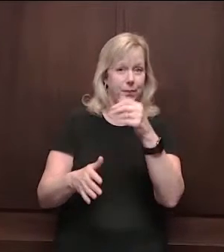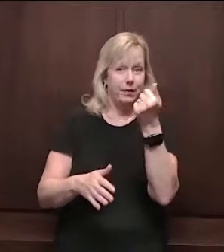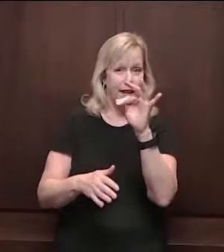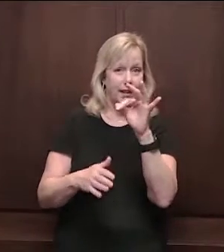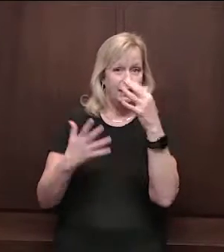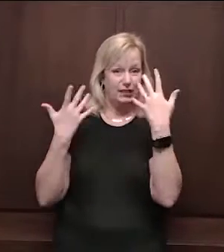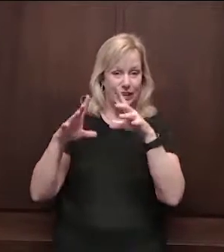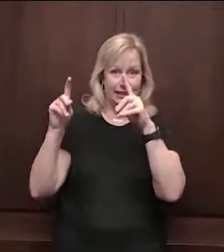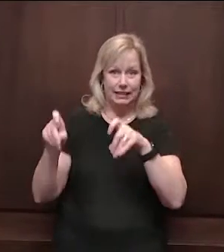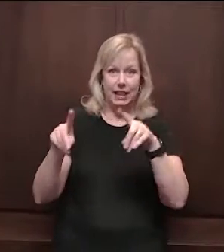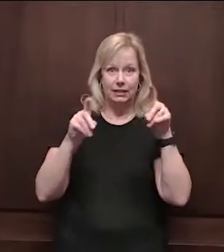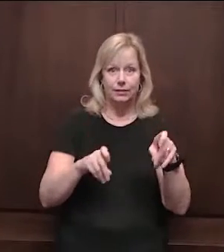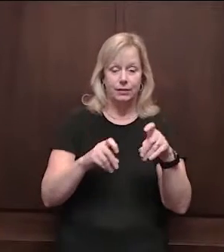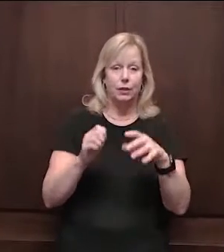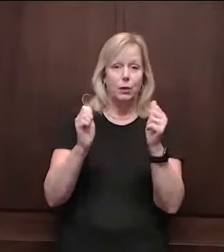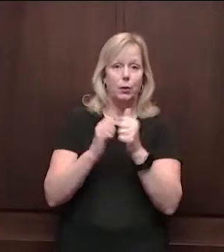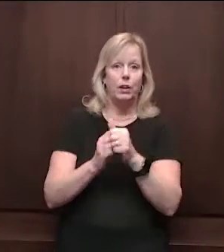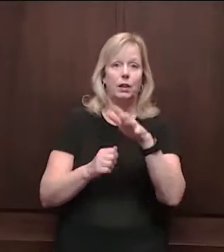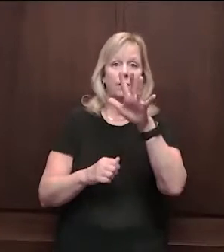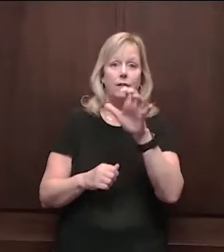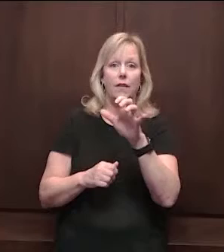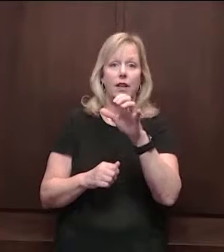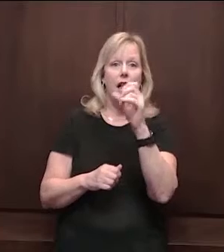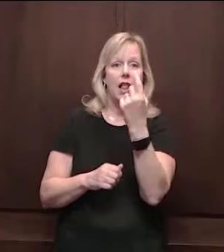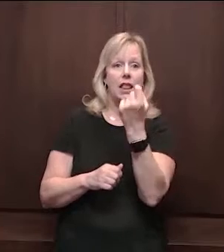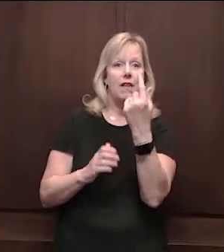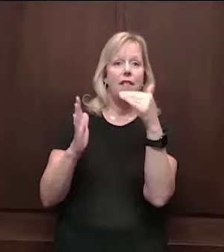8,571,019 have been tested, with